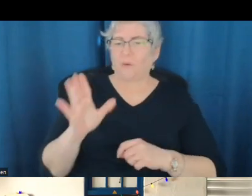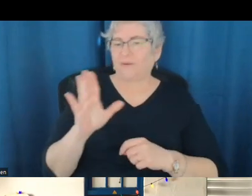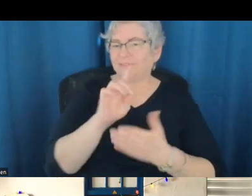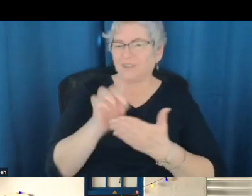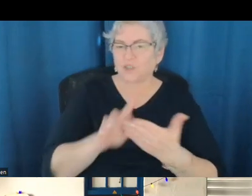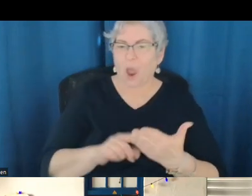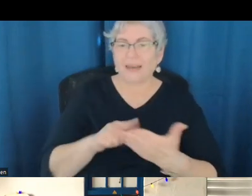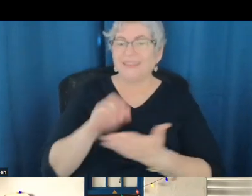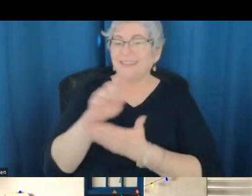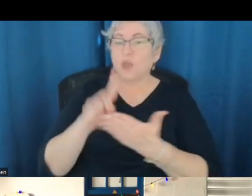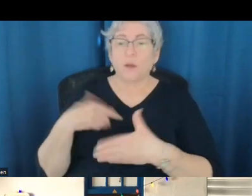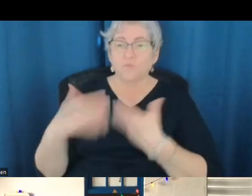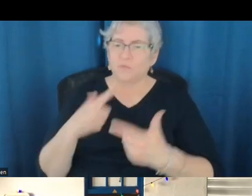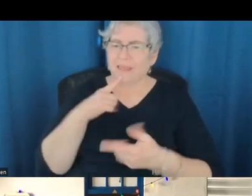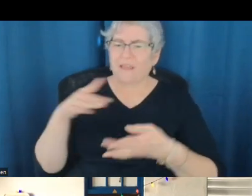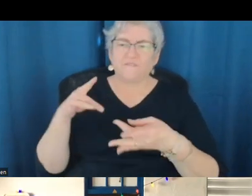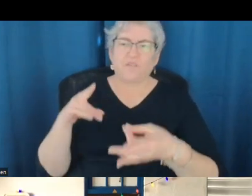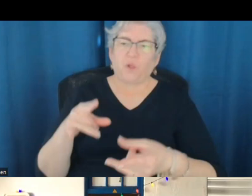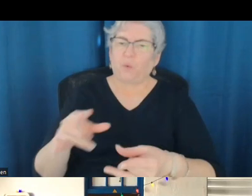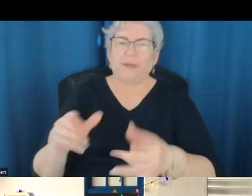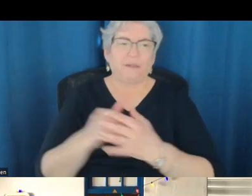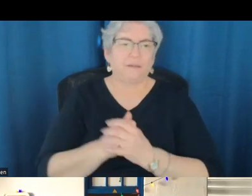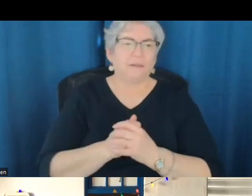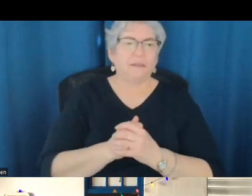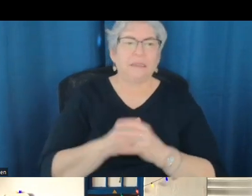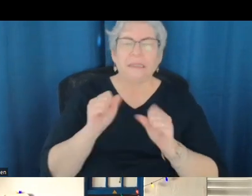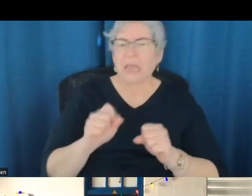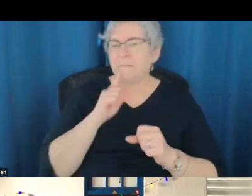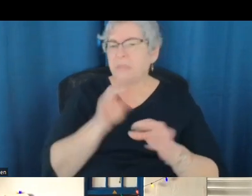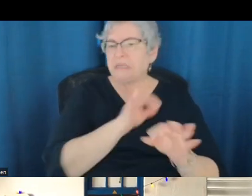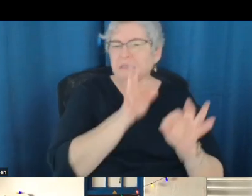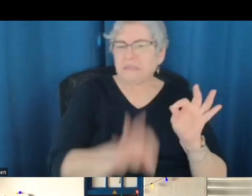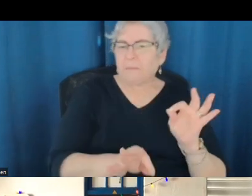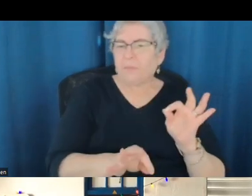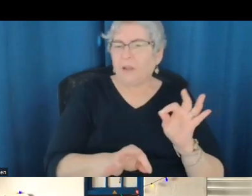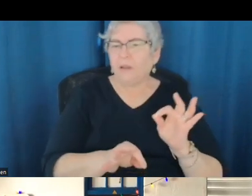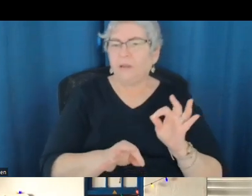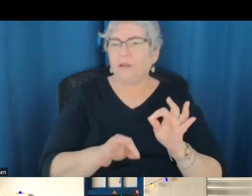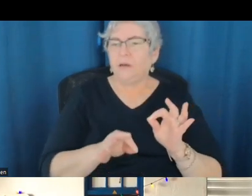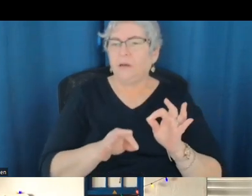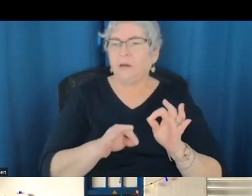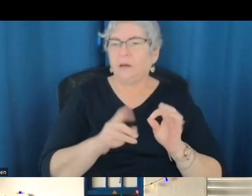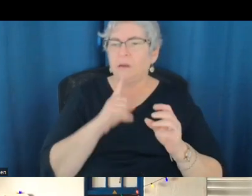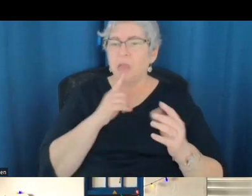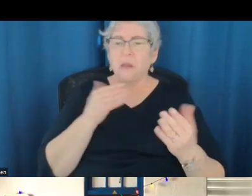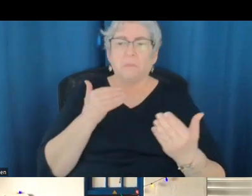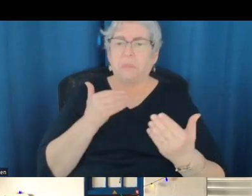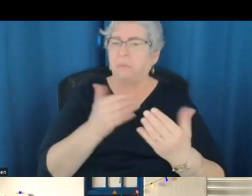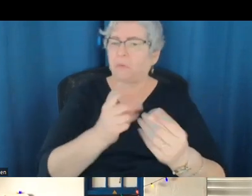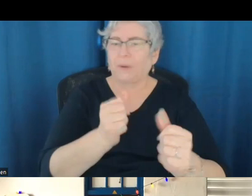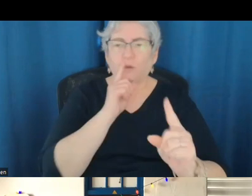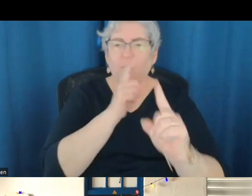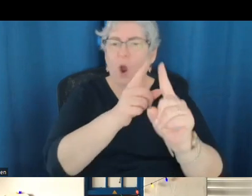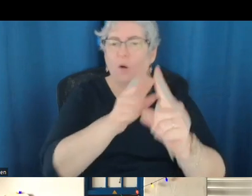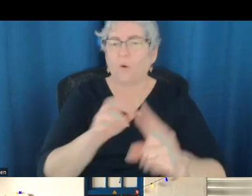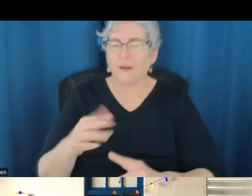The design process is fluid and iterative. It can be simple, linear steps forward toward the end goal, or be something